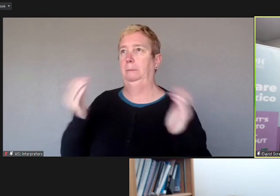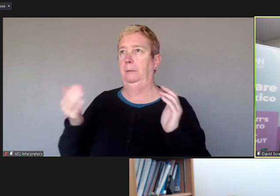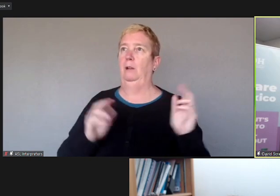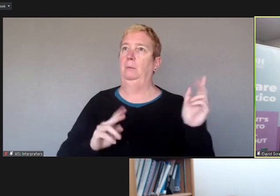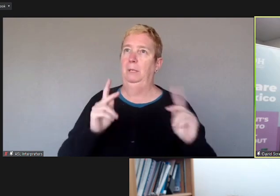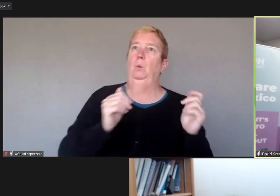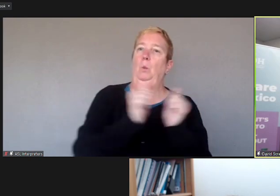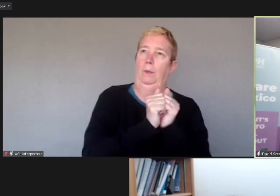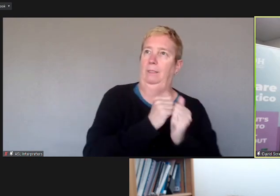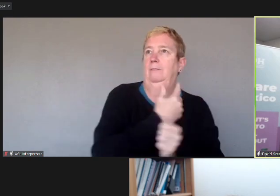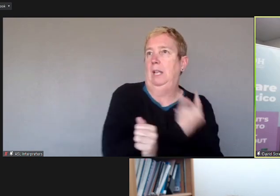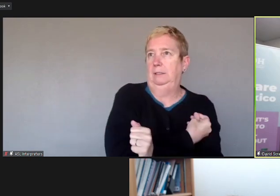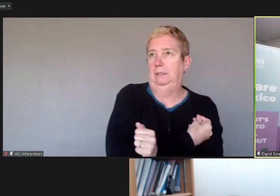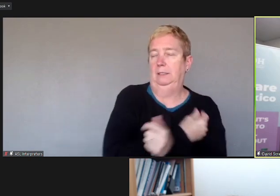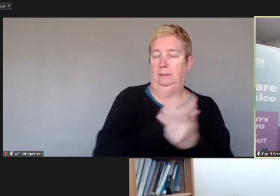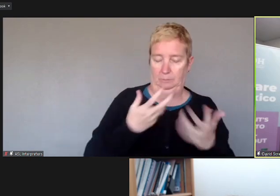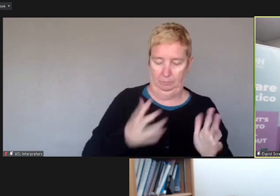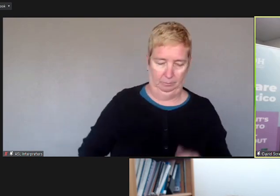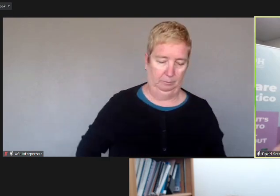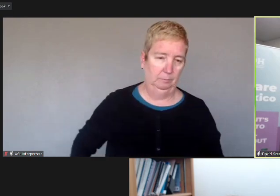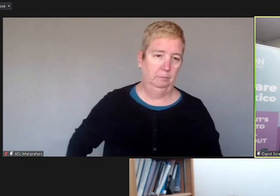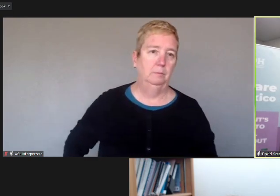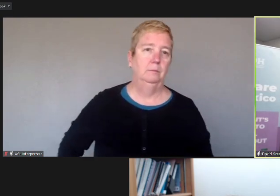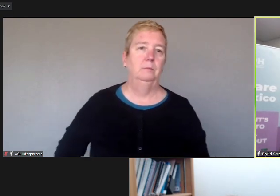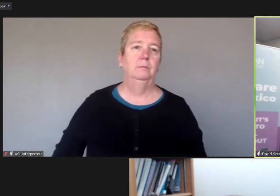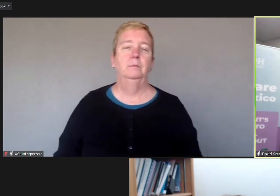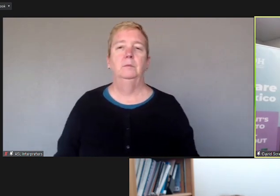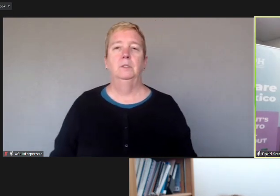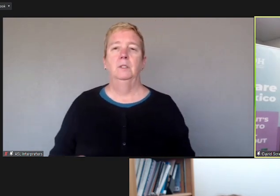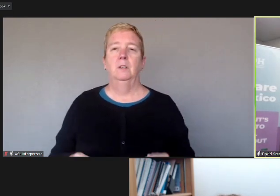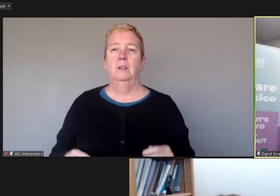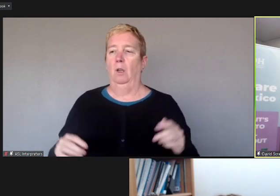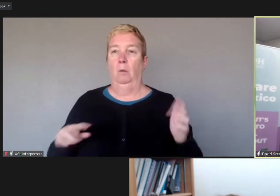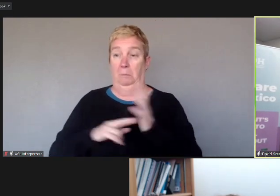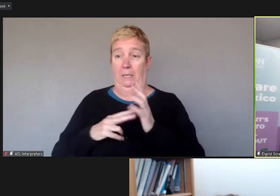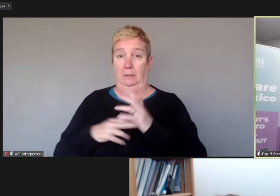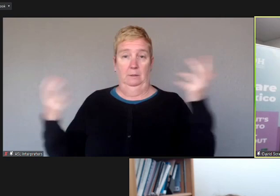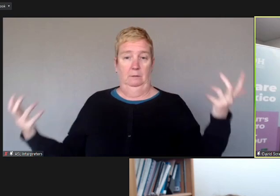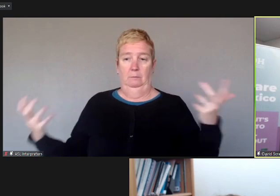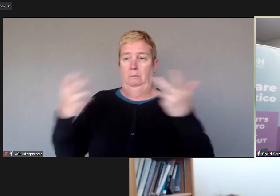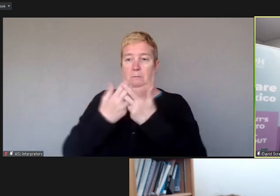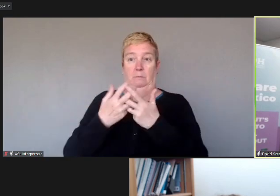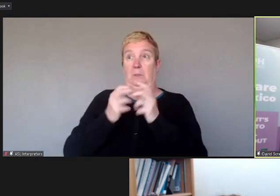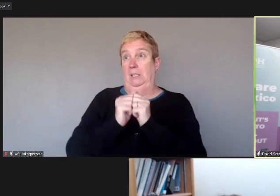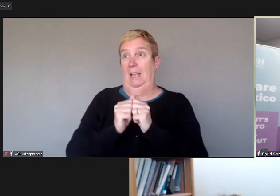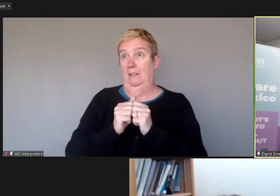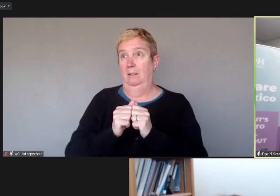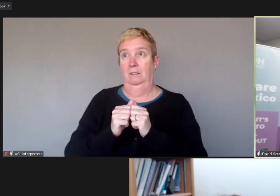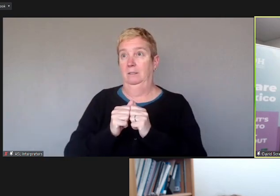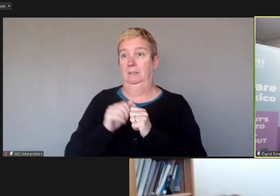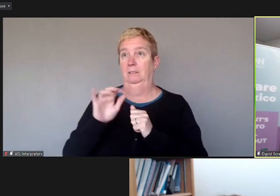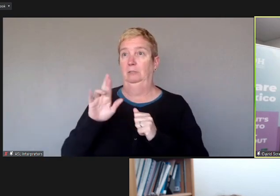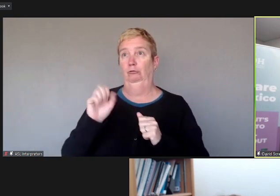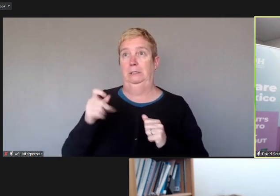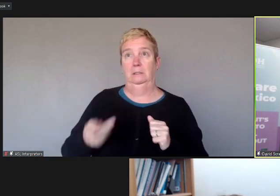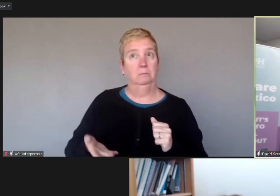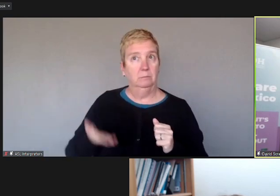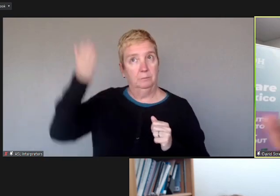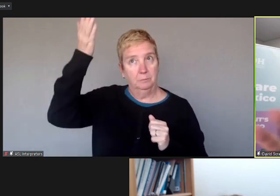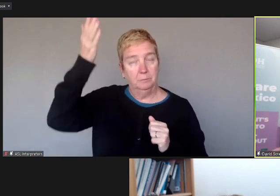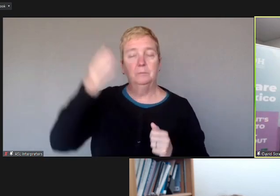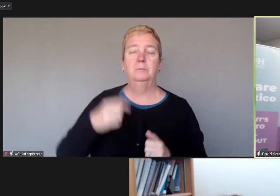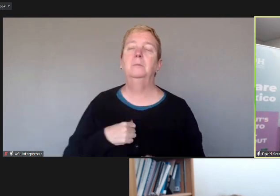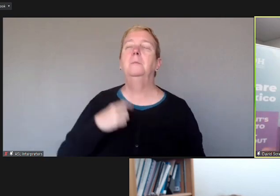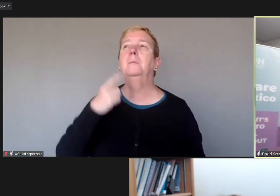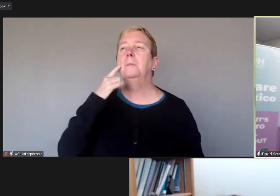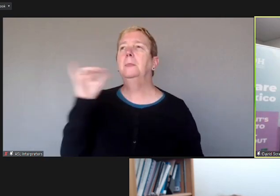than those who have been vaccinated. And so you can put those other two together. And I think that also lends itself